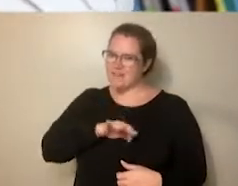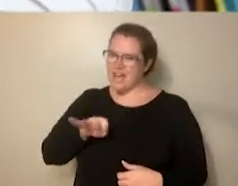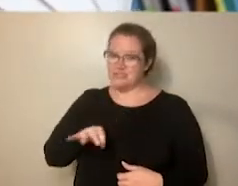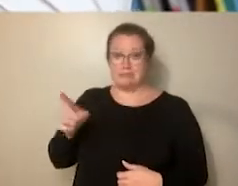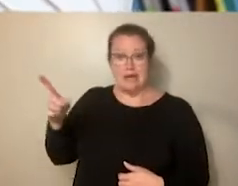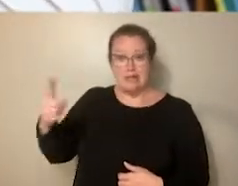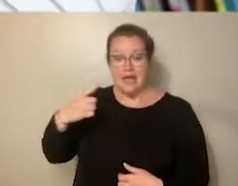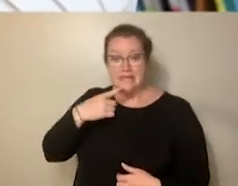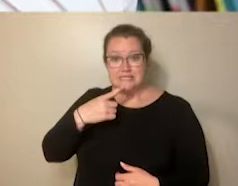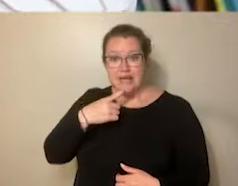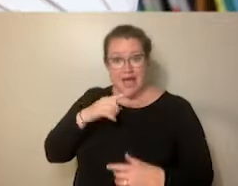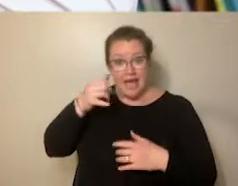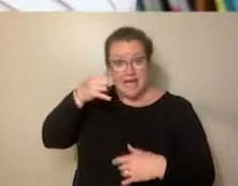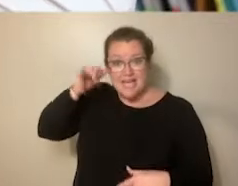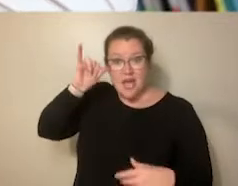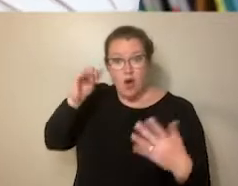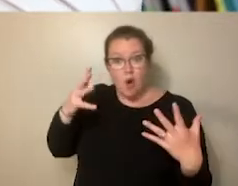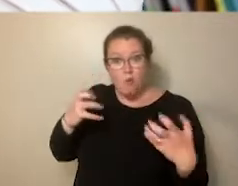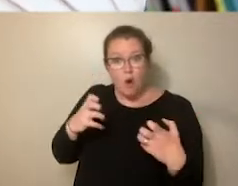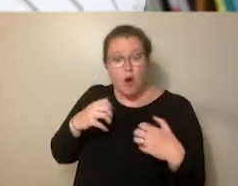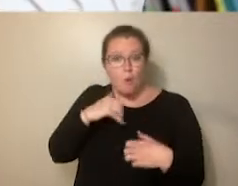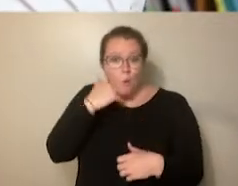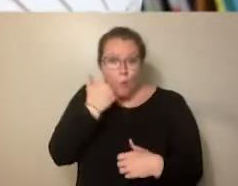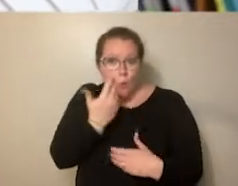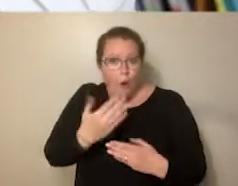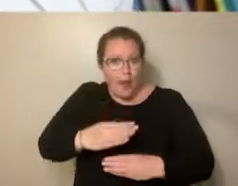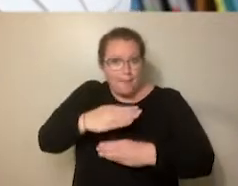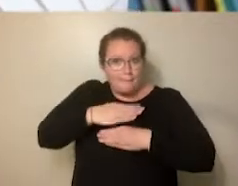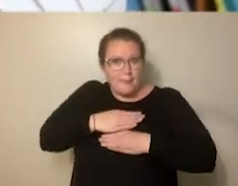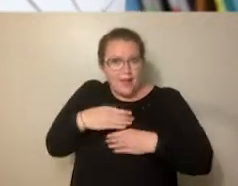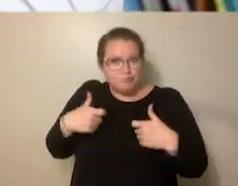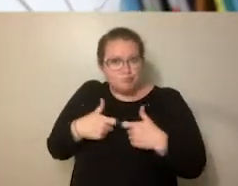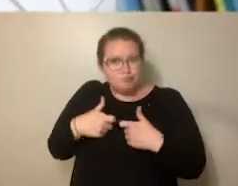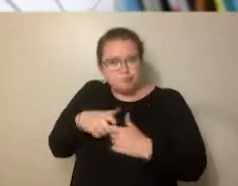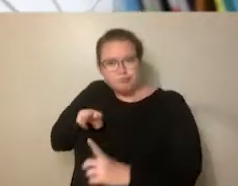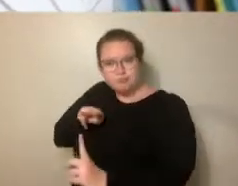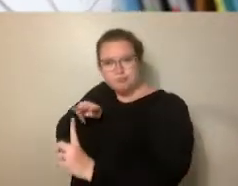some electric blankets. Those sound warm and cozy.